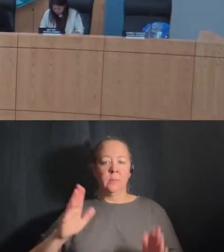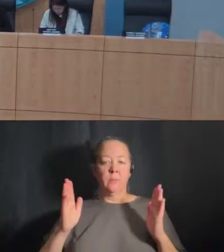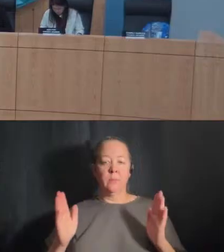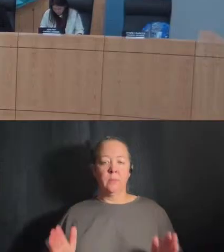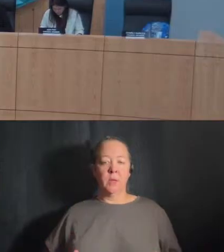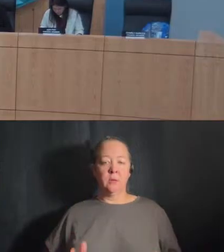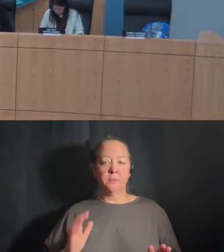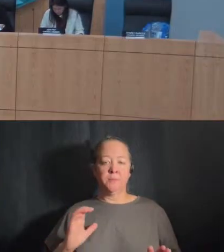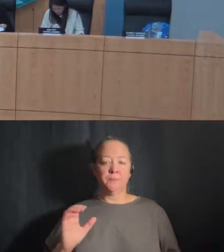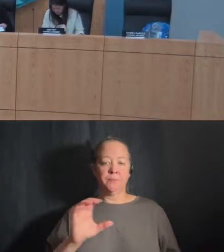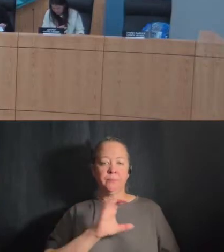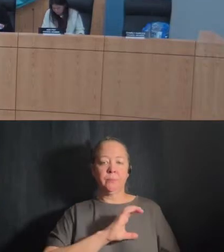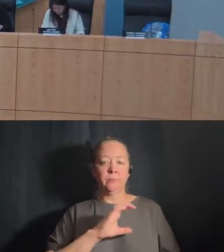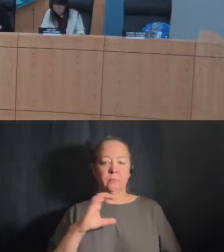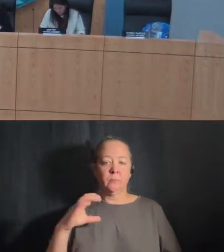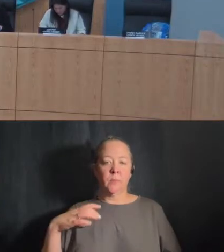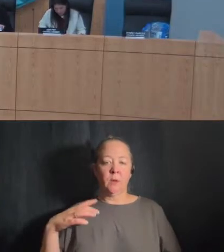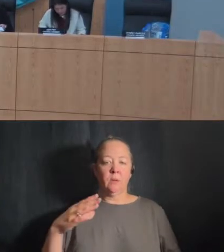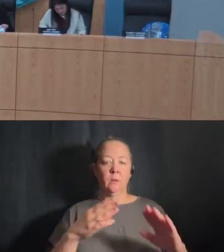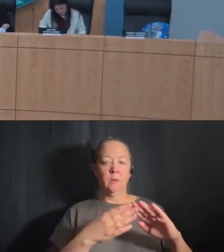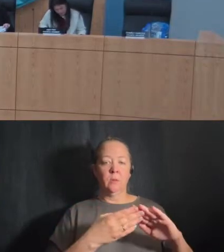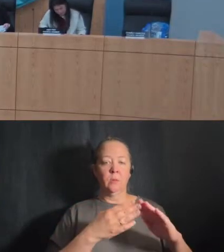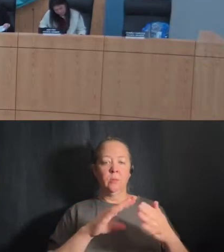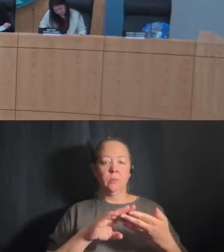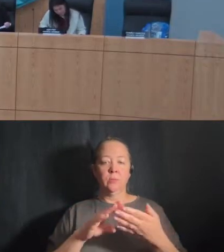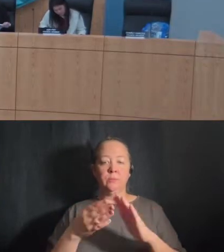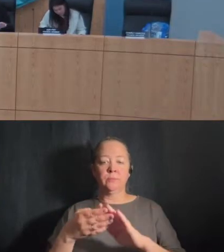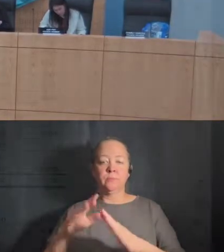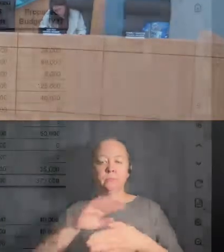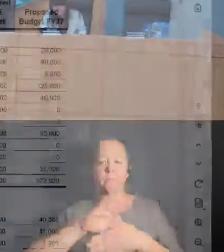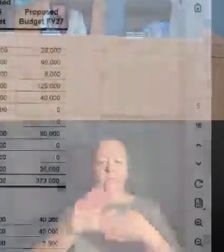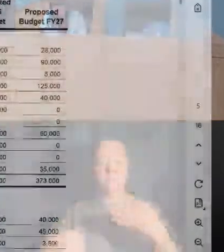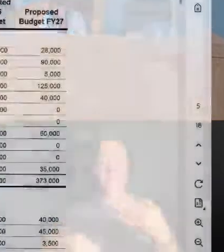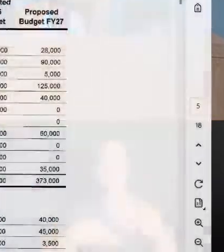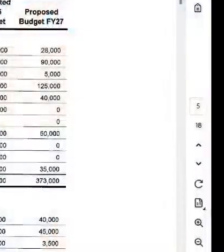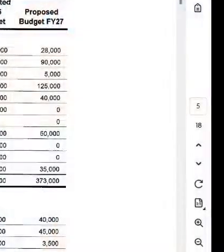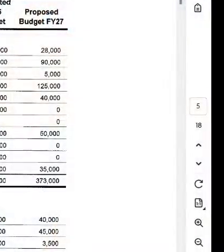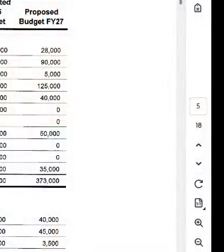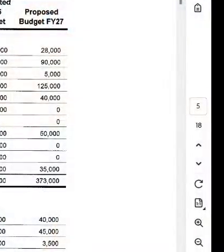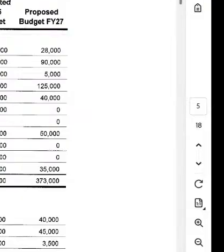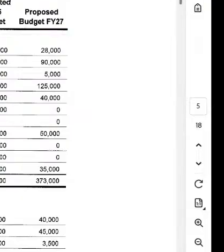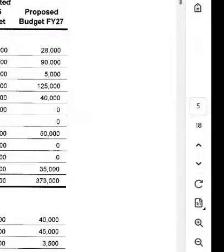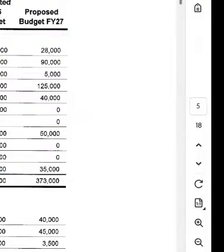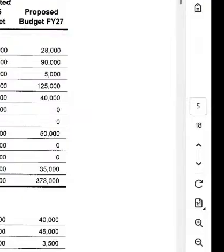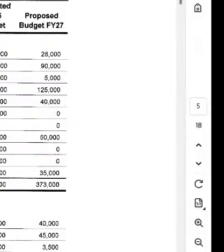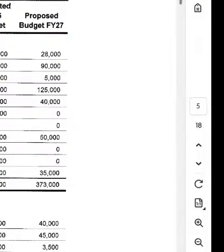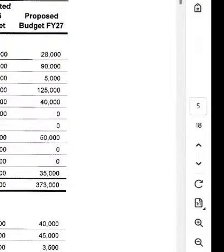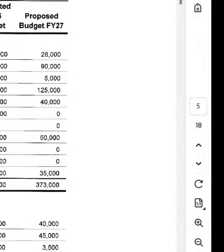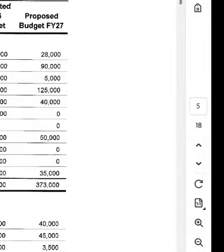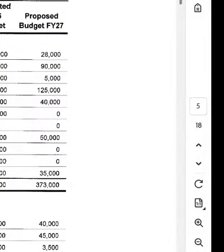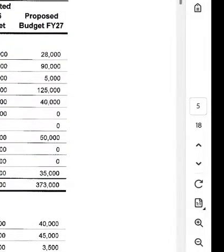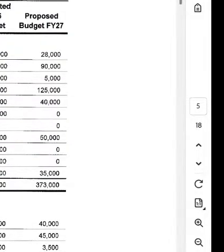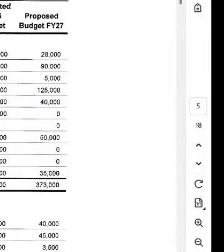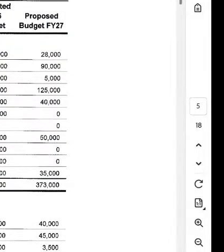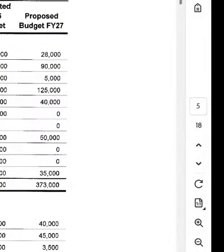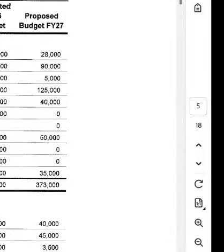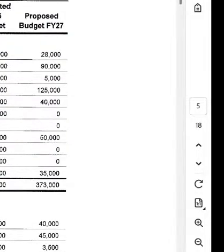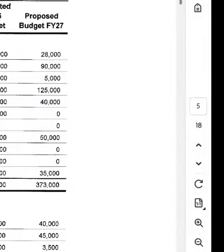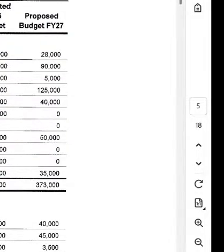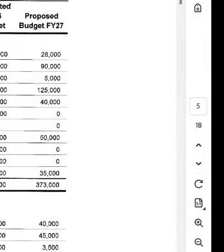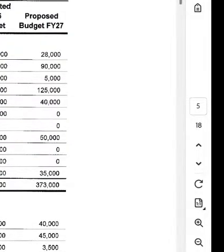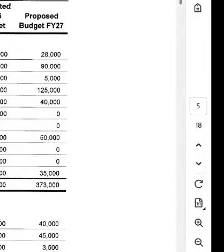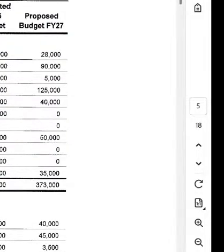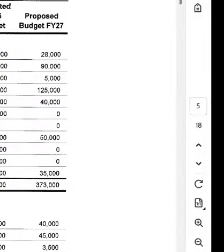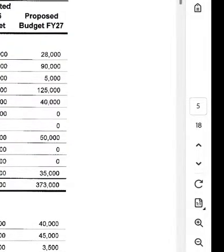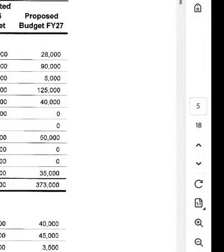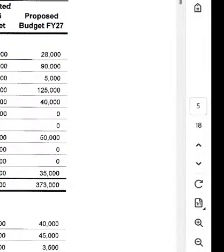all of our consultants are pretty much under as it relates to our auditors, our legal, our computer